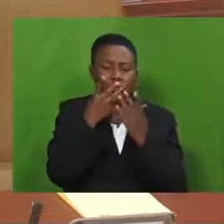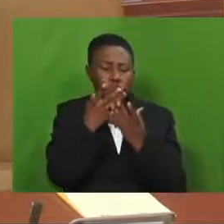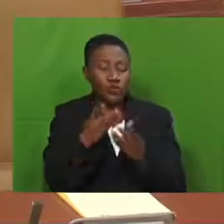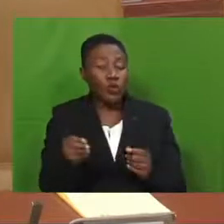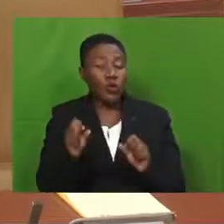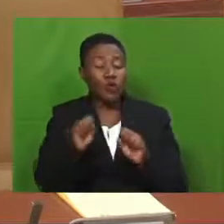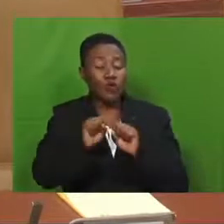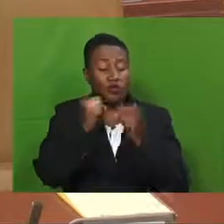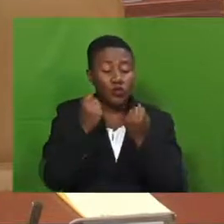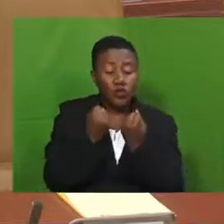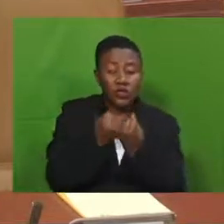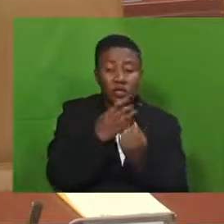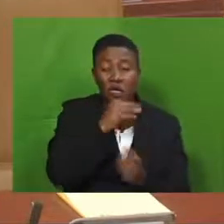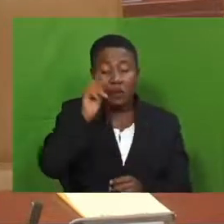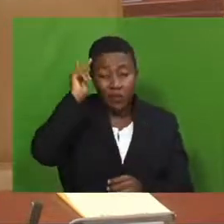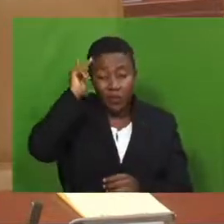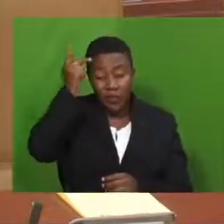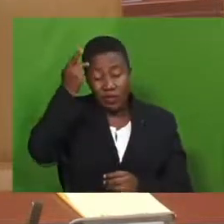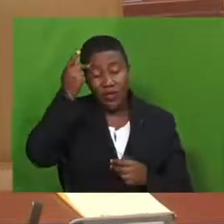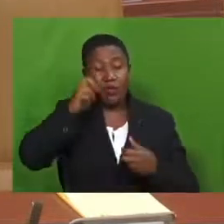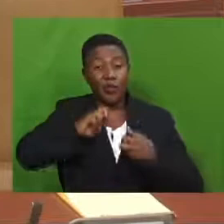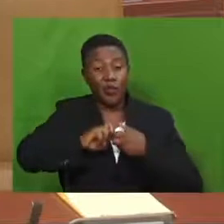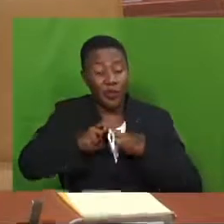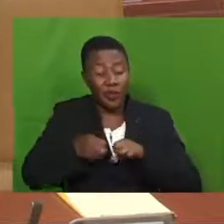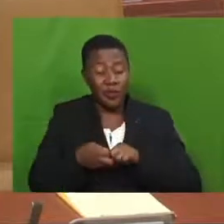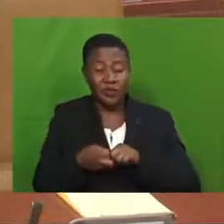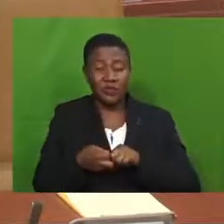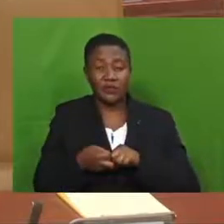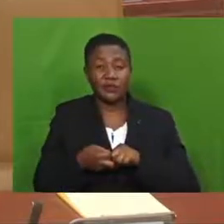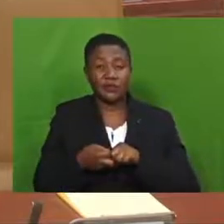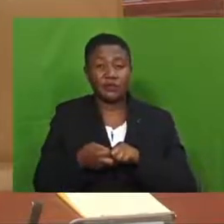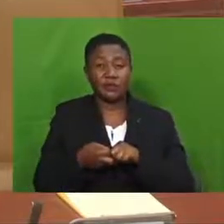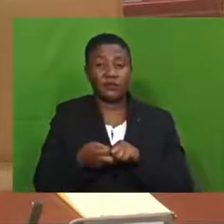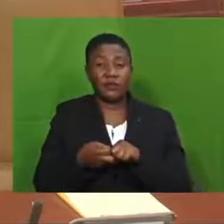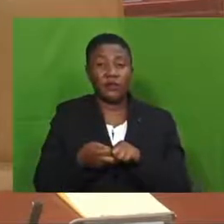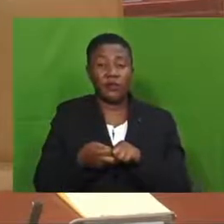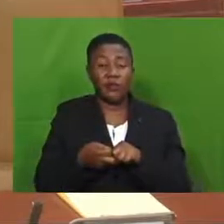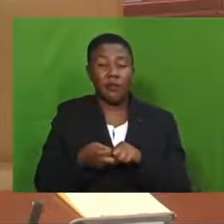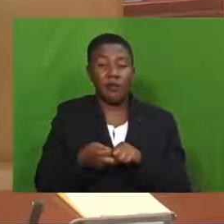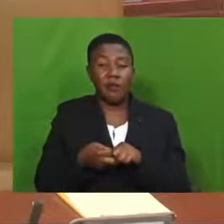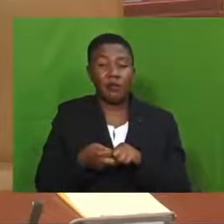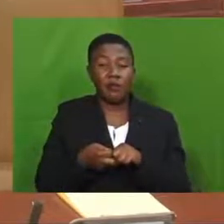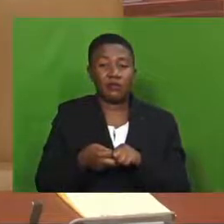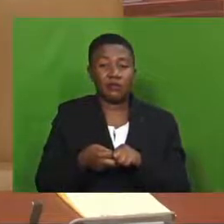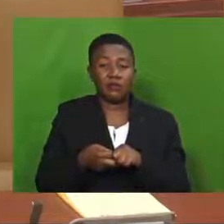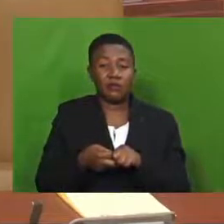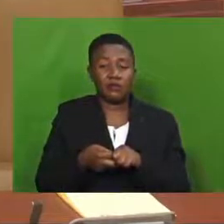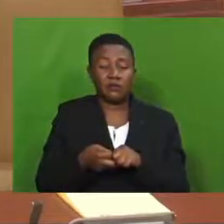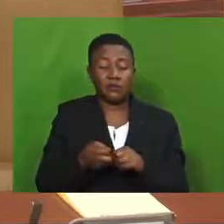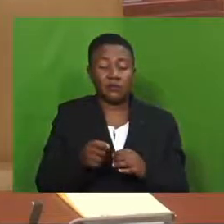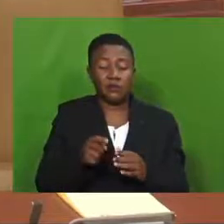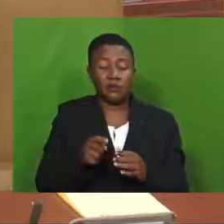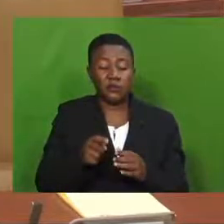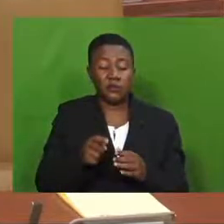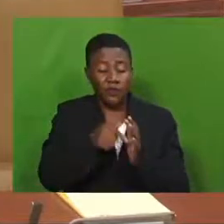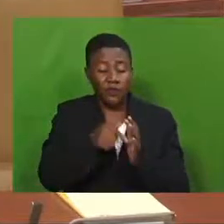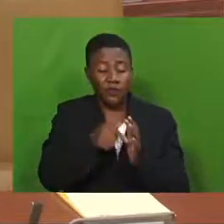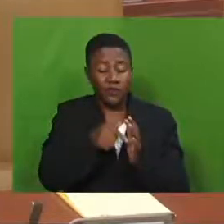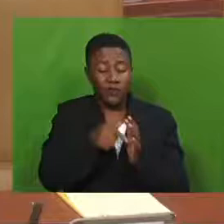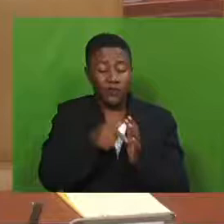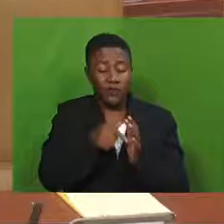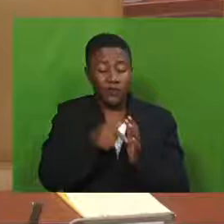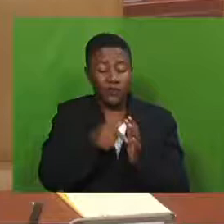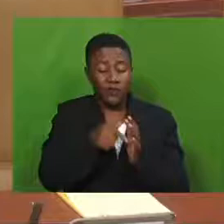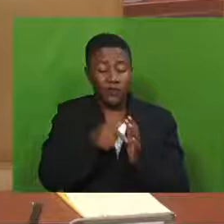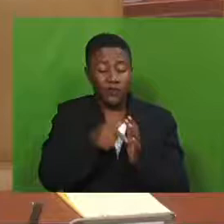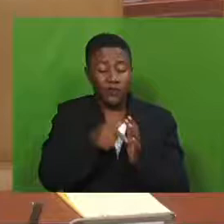even political problems. And Mr. Speaker, this was a great asset. This man was a great asset to